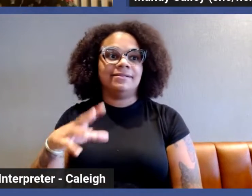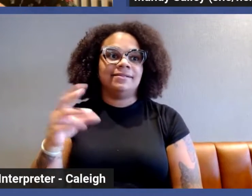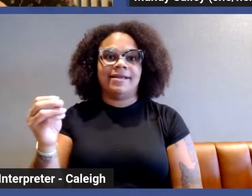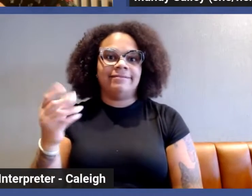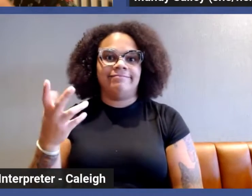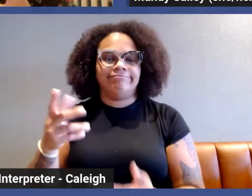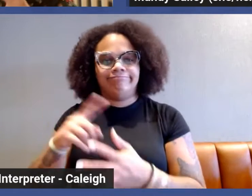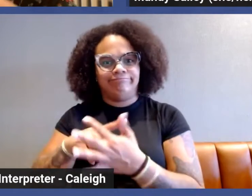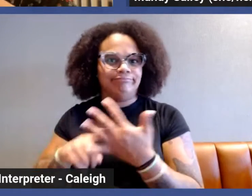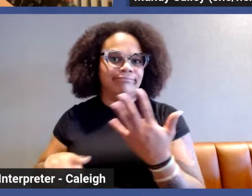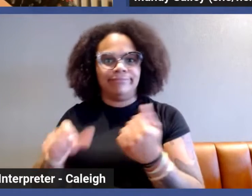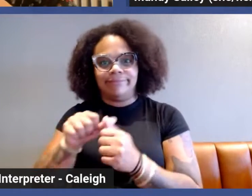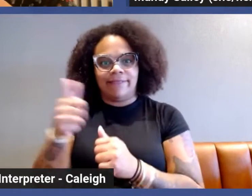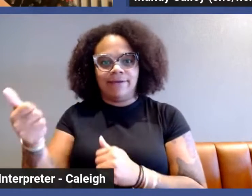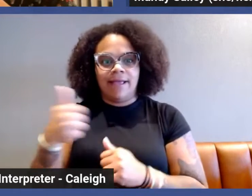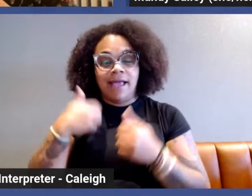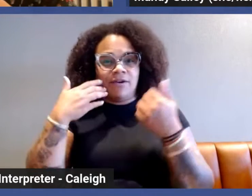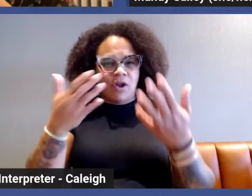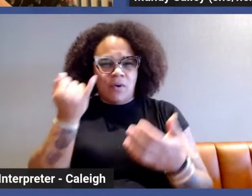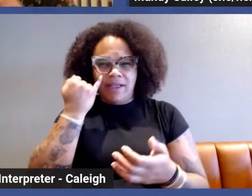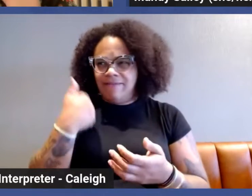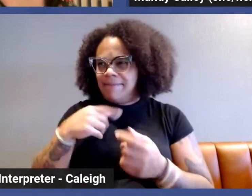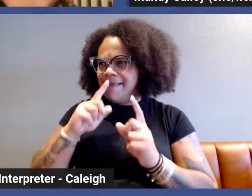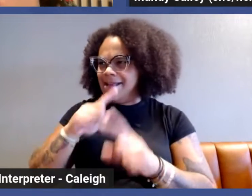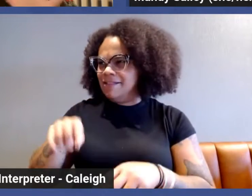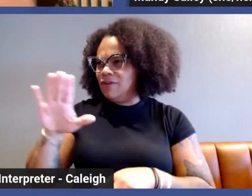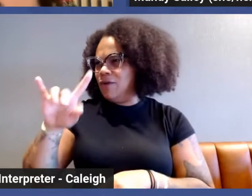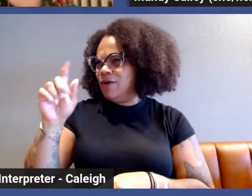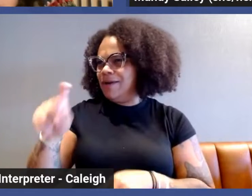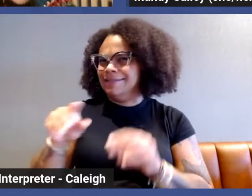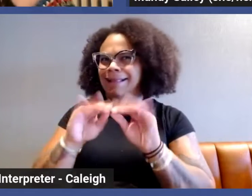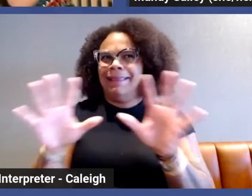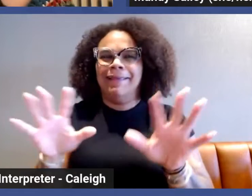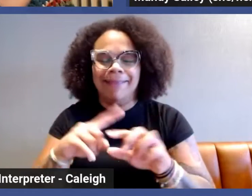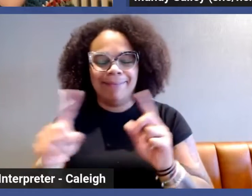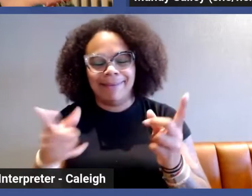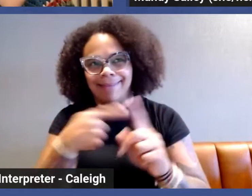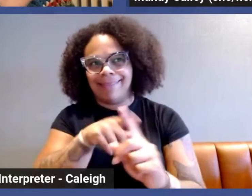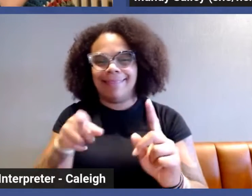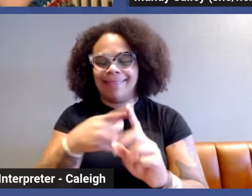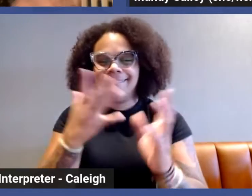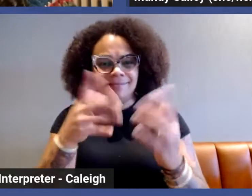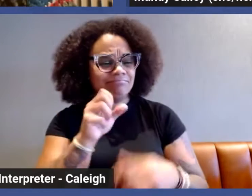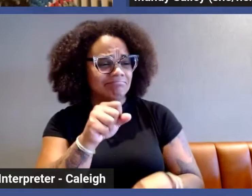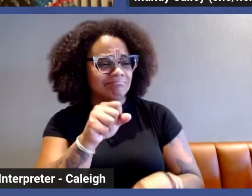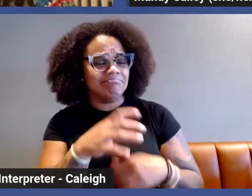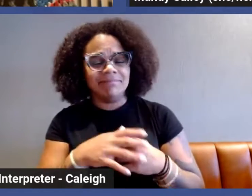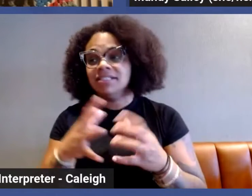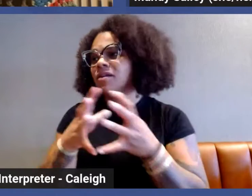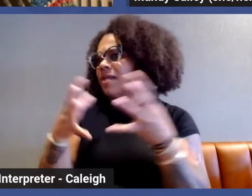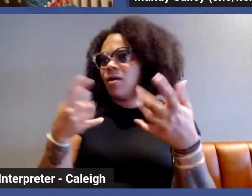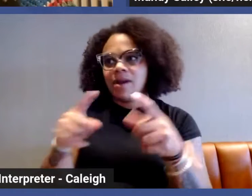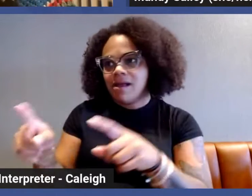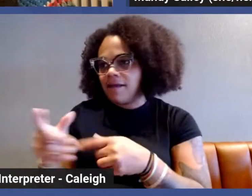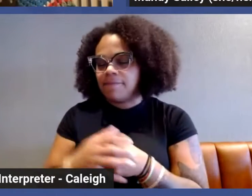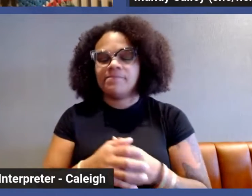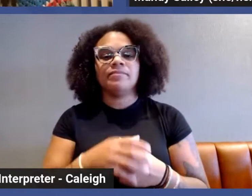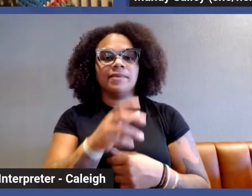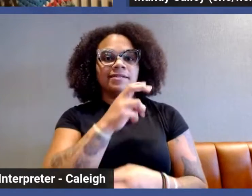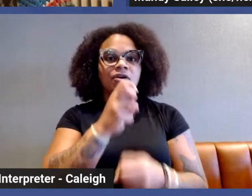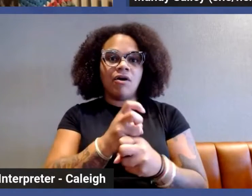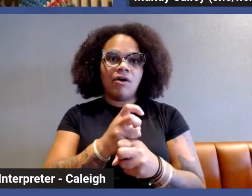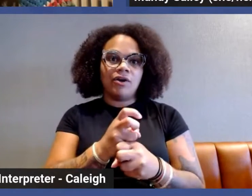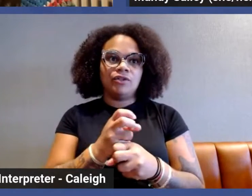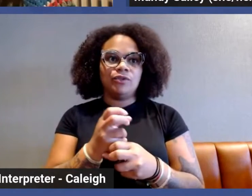landscape. I don't know if I'm answering your question here, but there's a lot of stuff going on. So it's hard